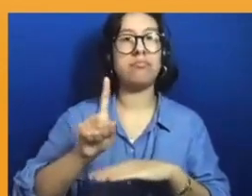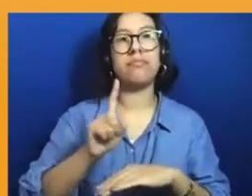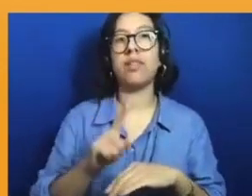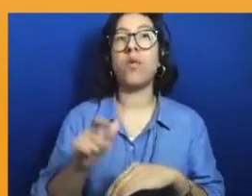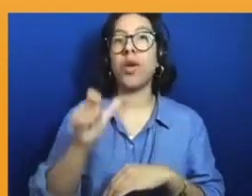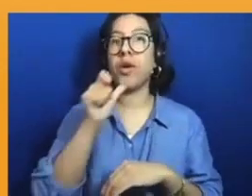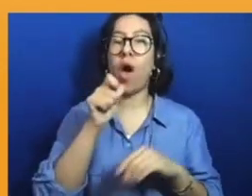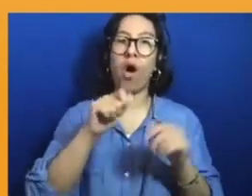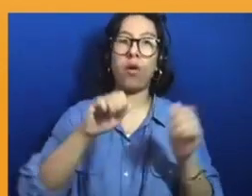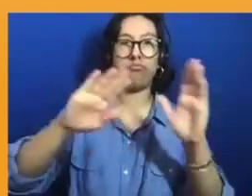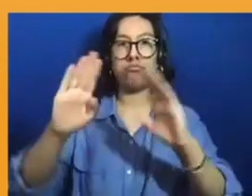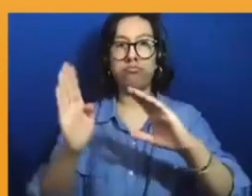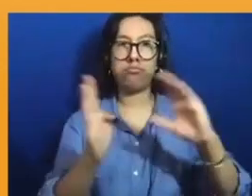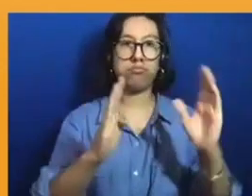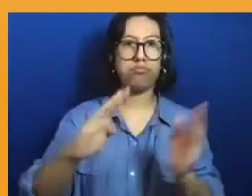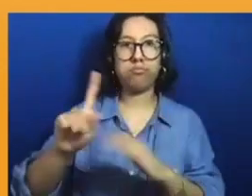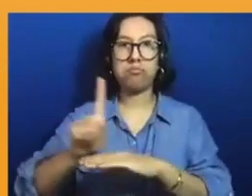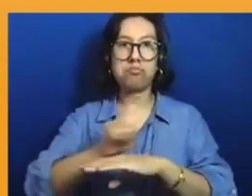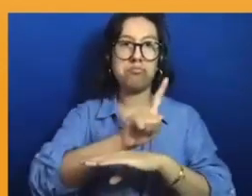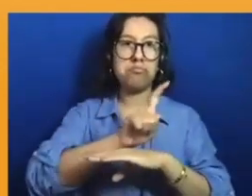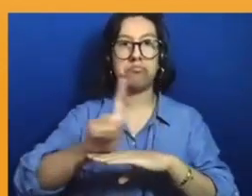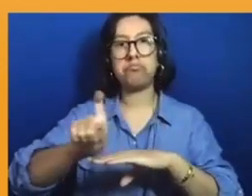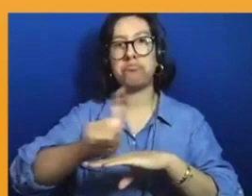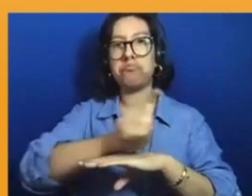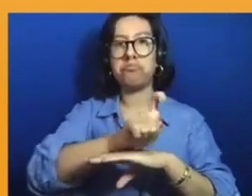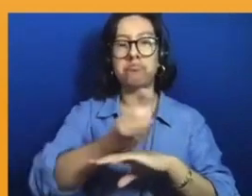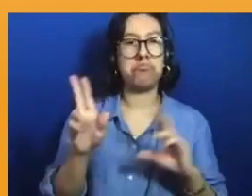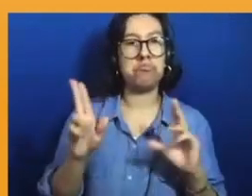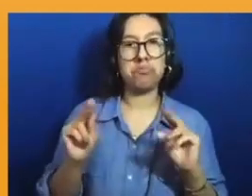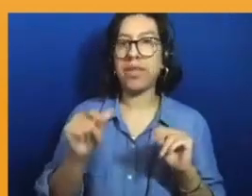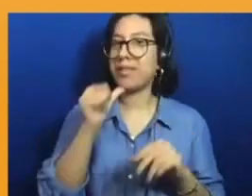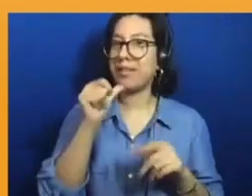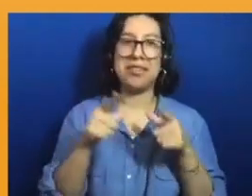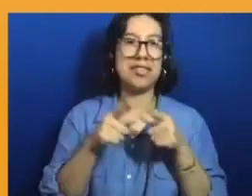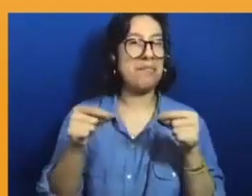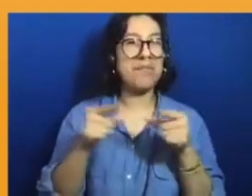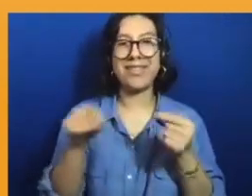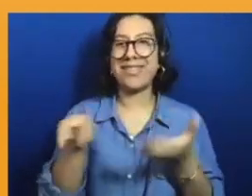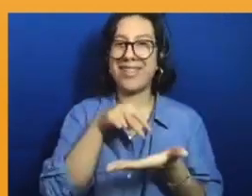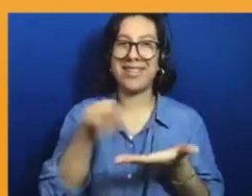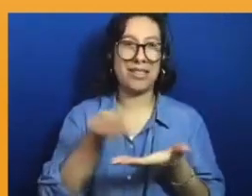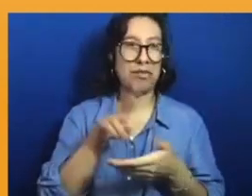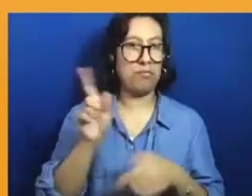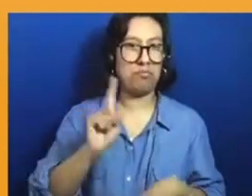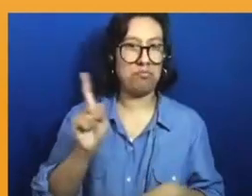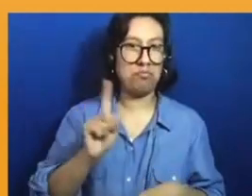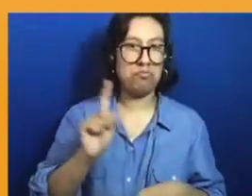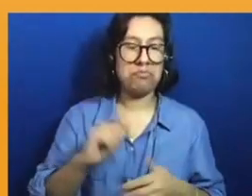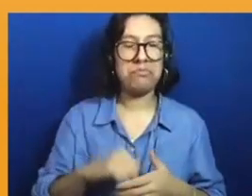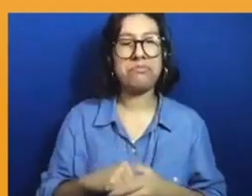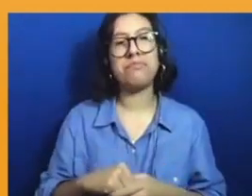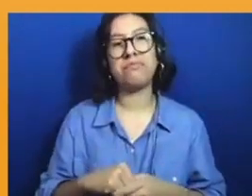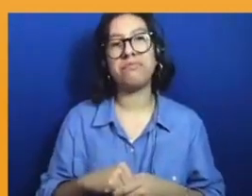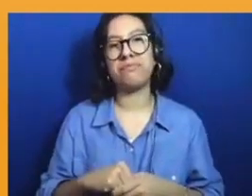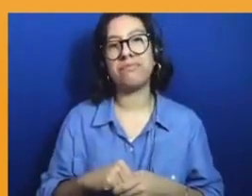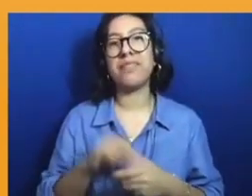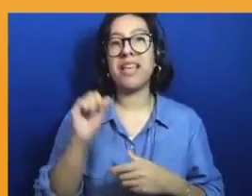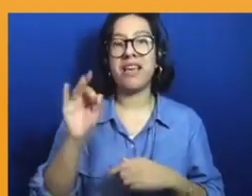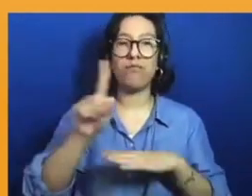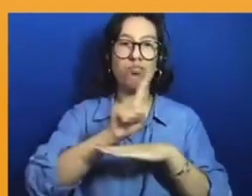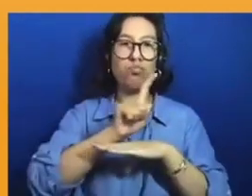don't shake. This is not Japanese dance when we move our